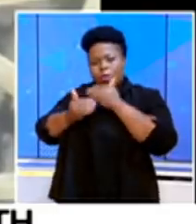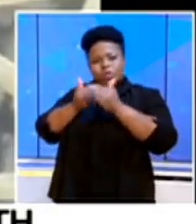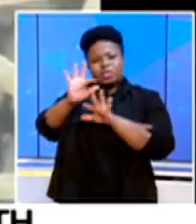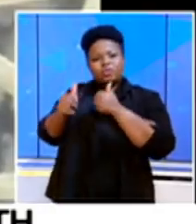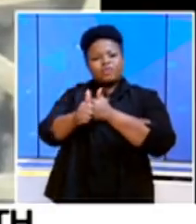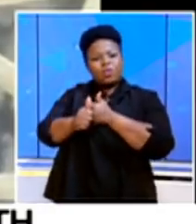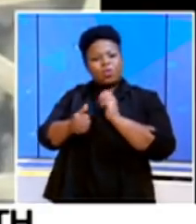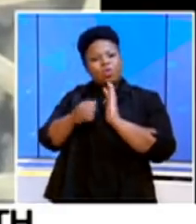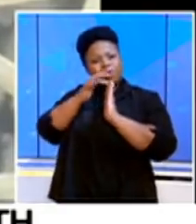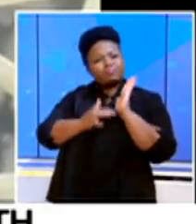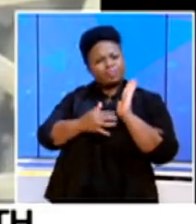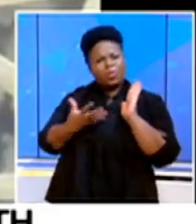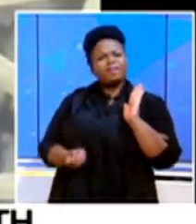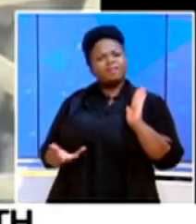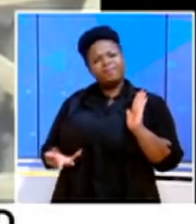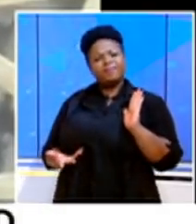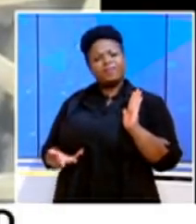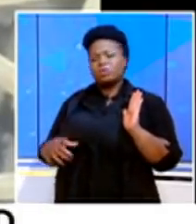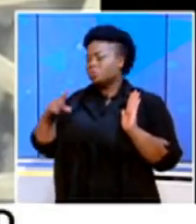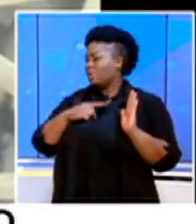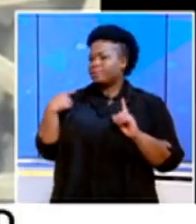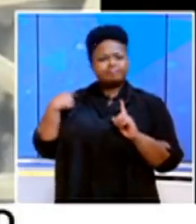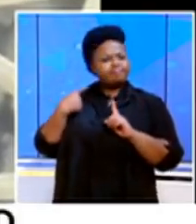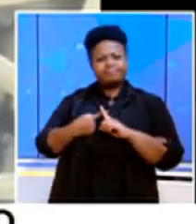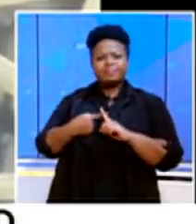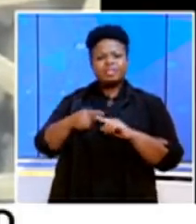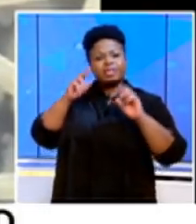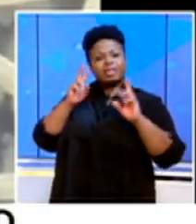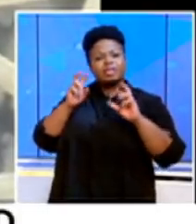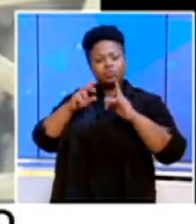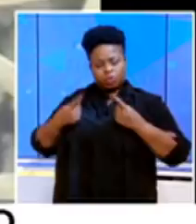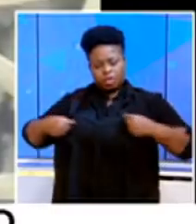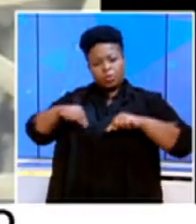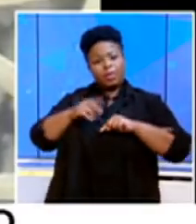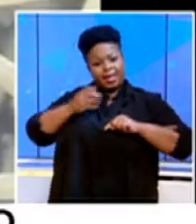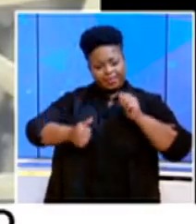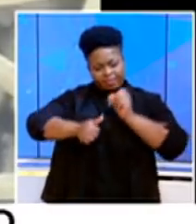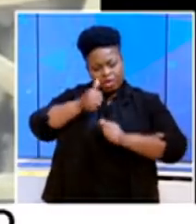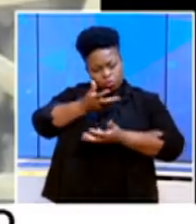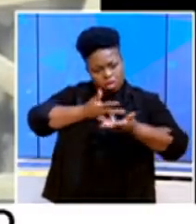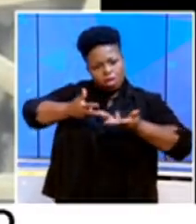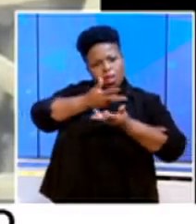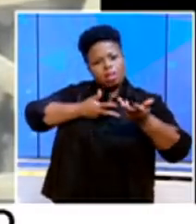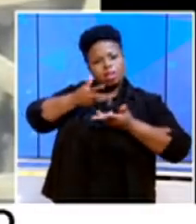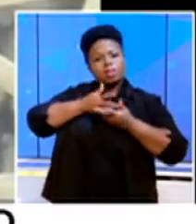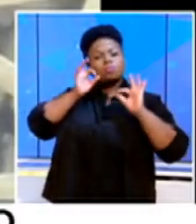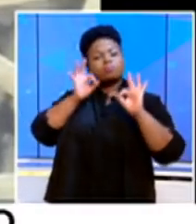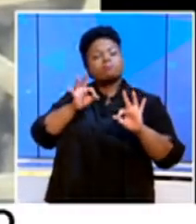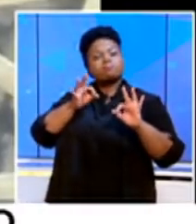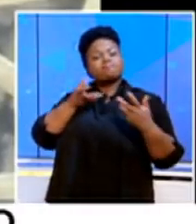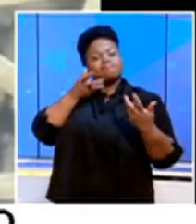Throughout time, the ANC has always processed issues before it in the manner that it deems